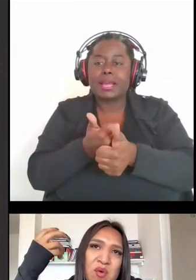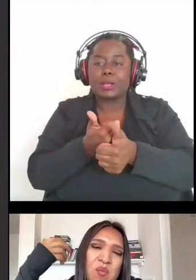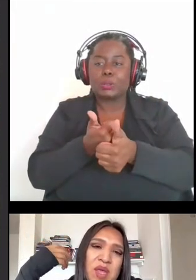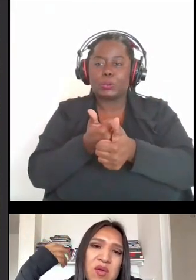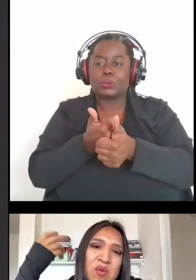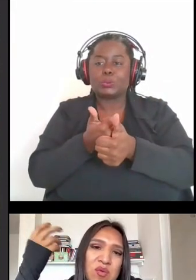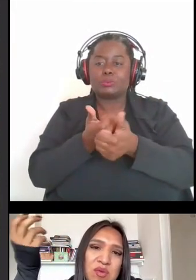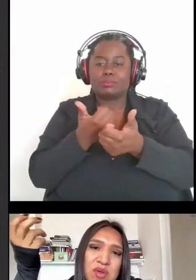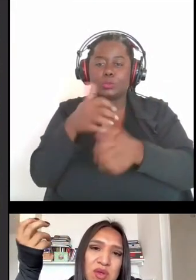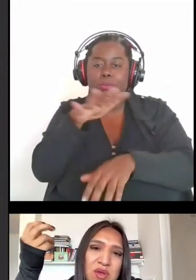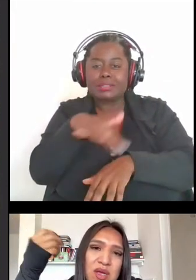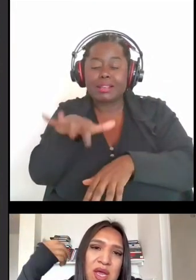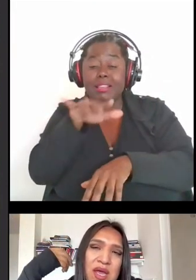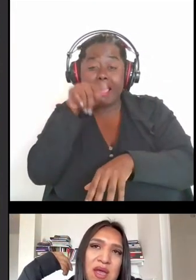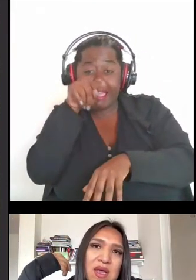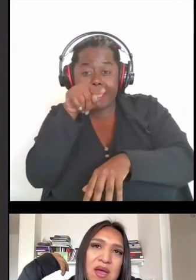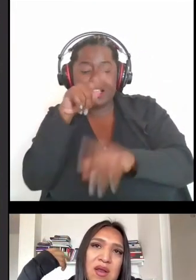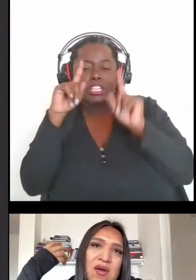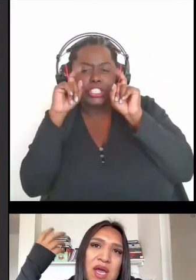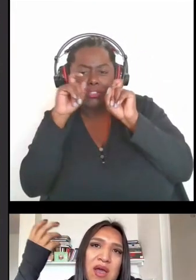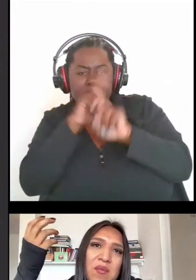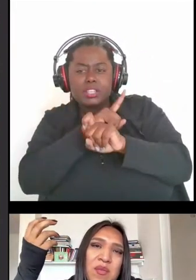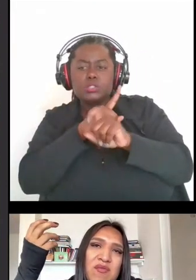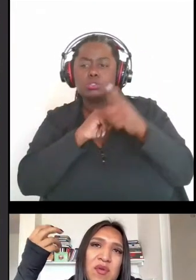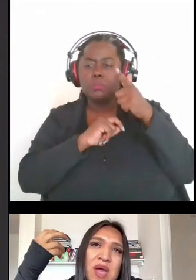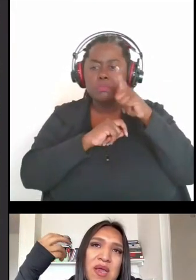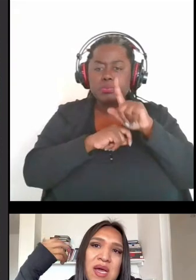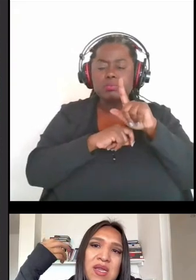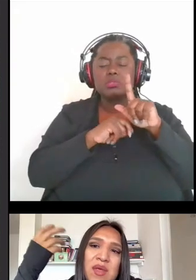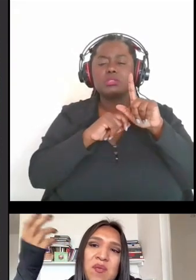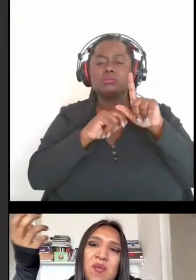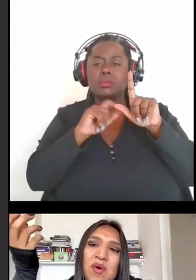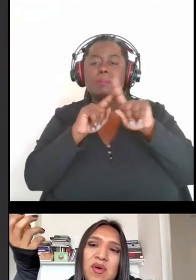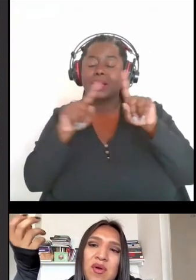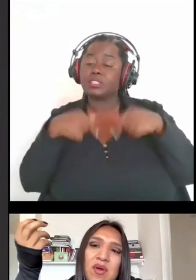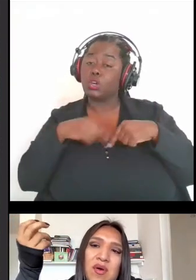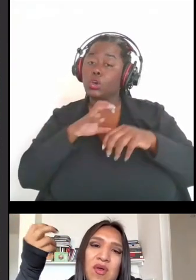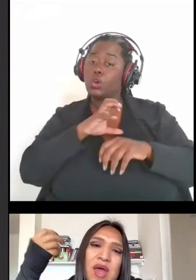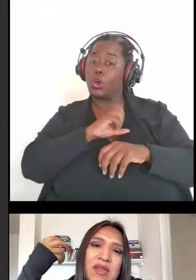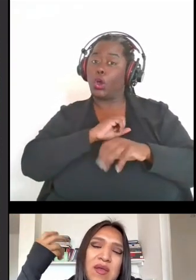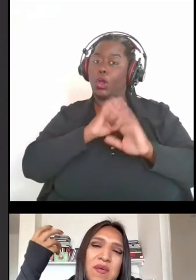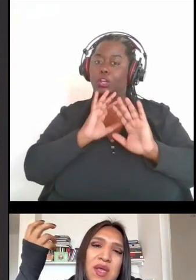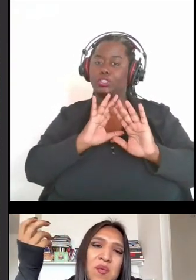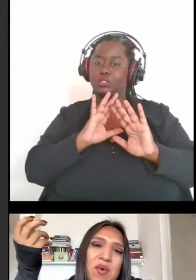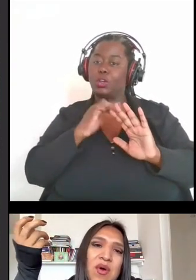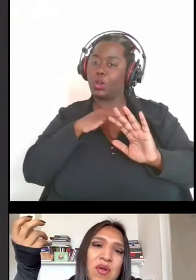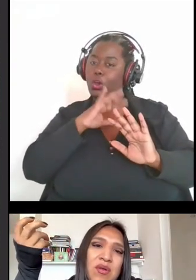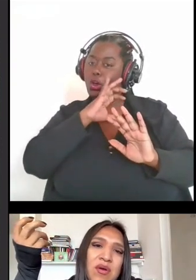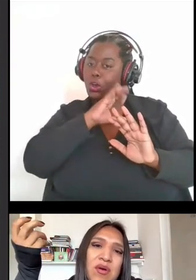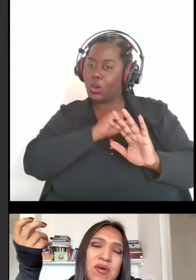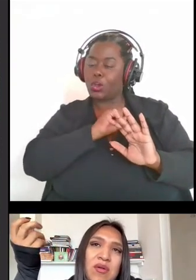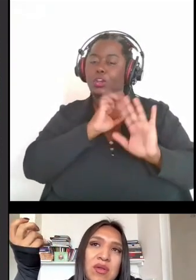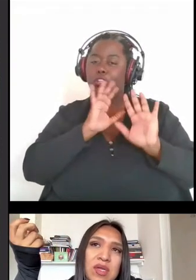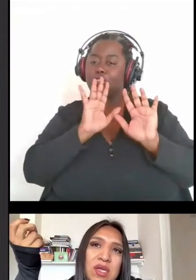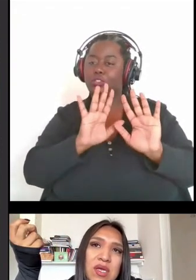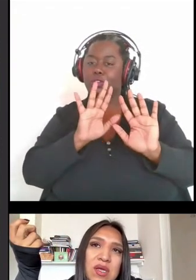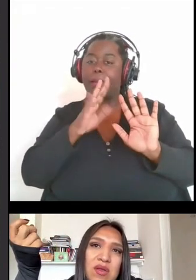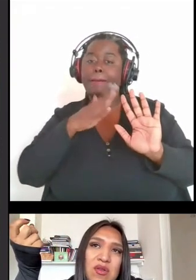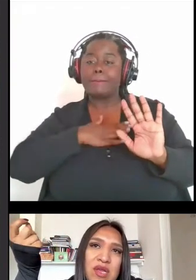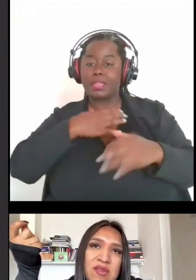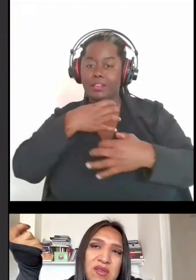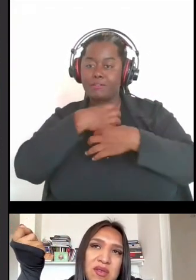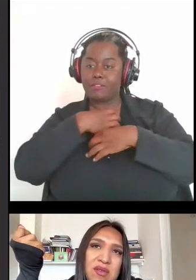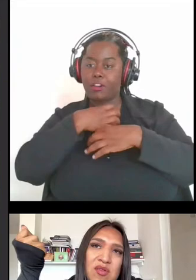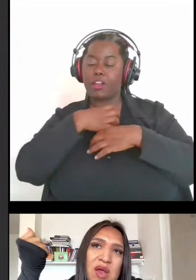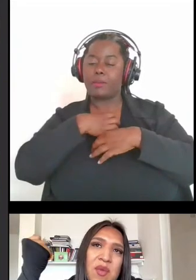very uh hard to acquire and preserve pieces but I like that I like to be seen as a virus